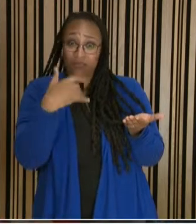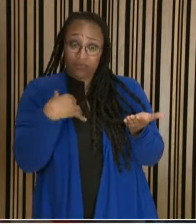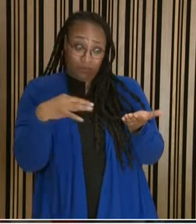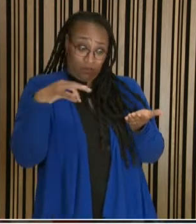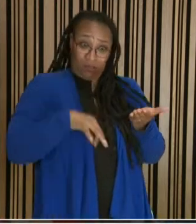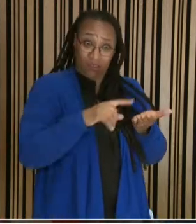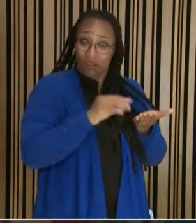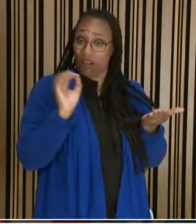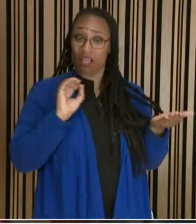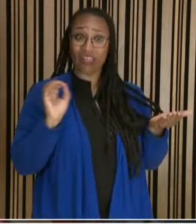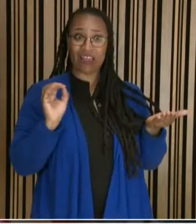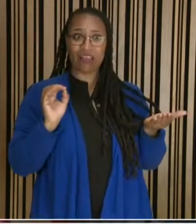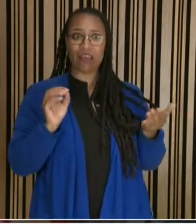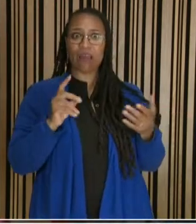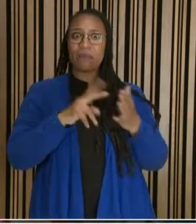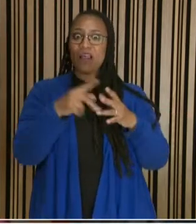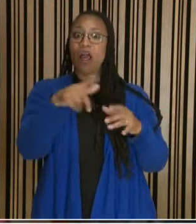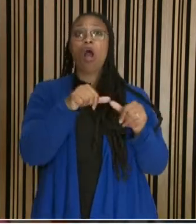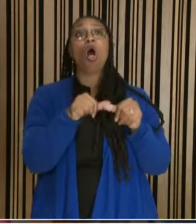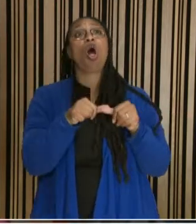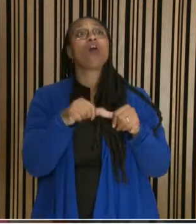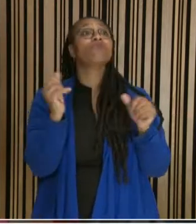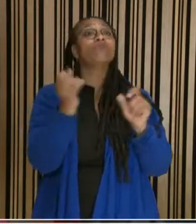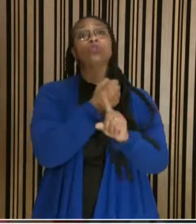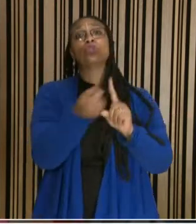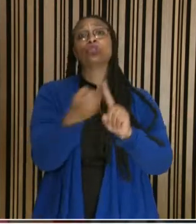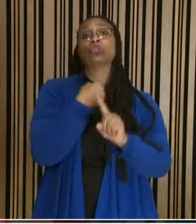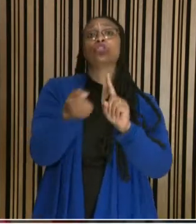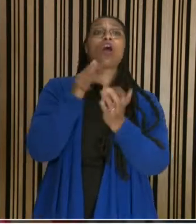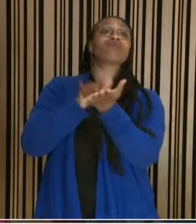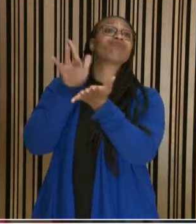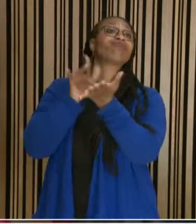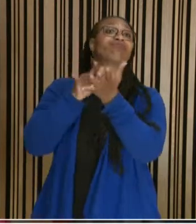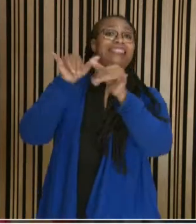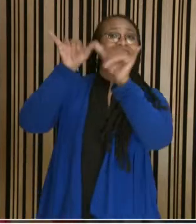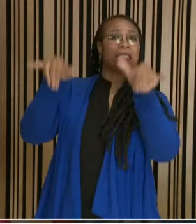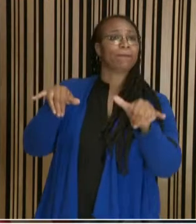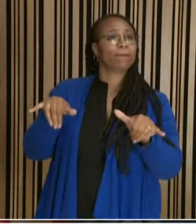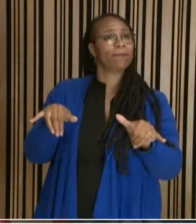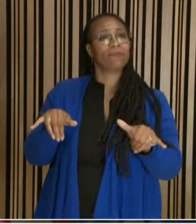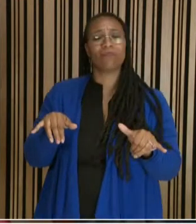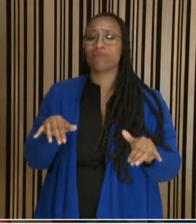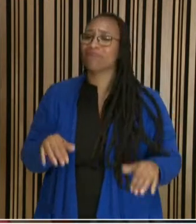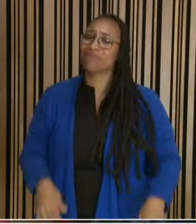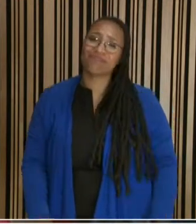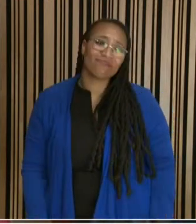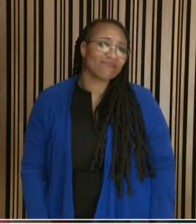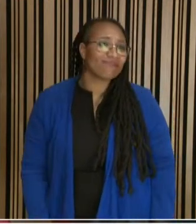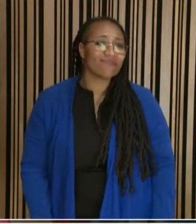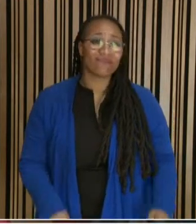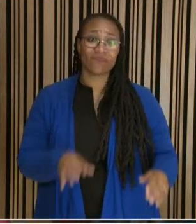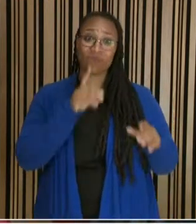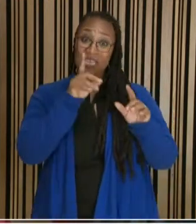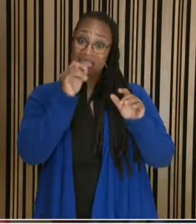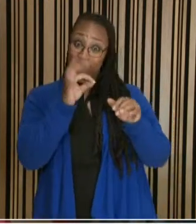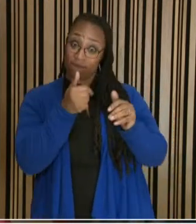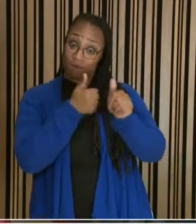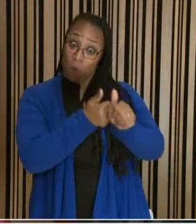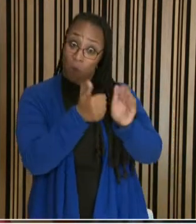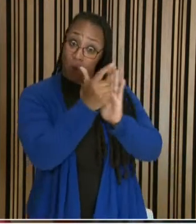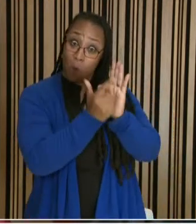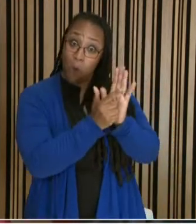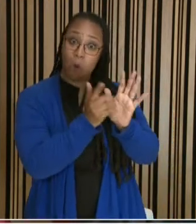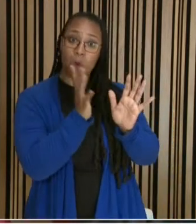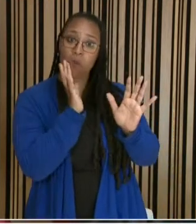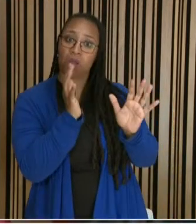aren't driving recklessly, aren't running red lights, they're staying out of bus lanes, they're not running stop signs, and people can get